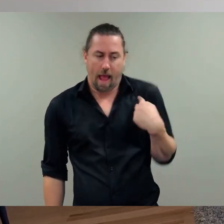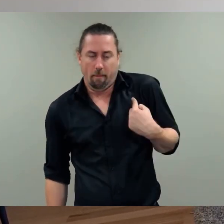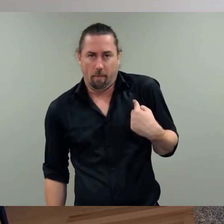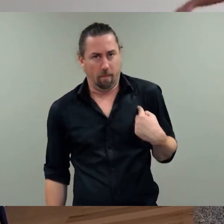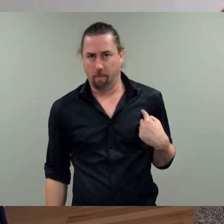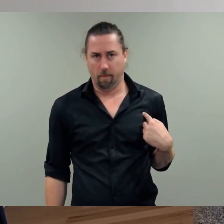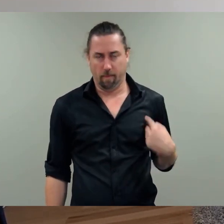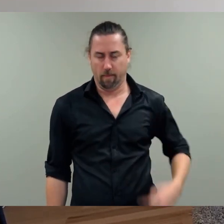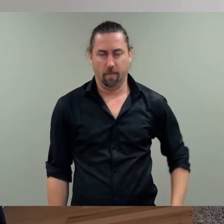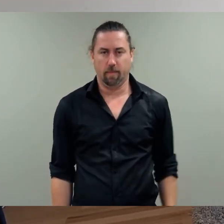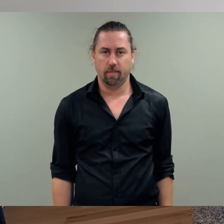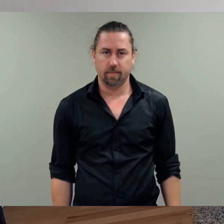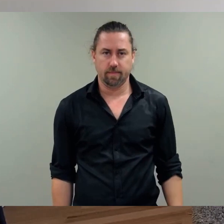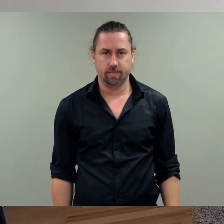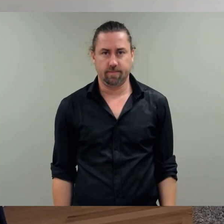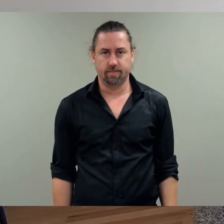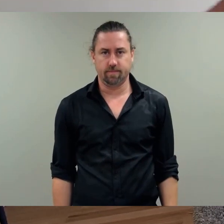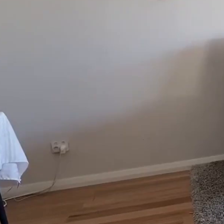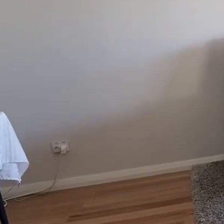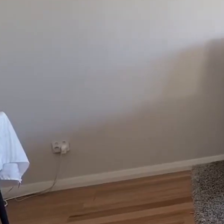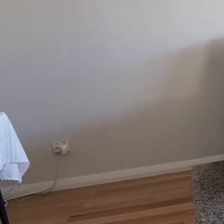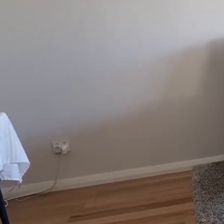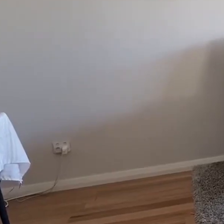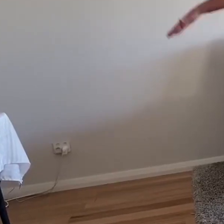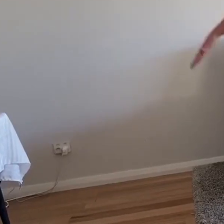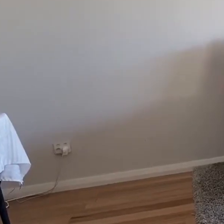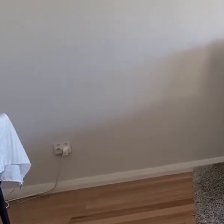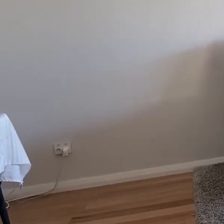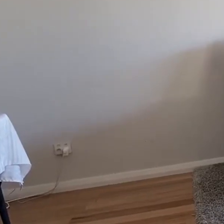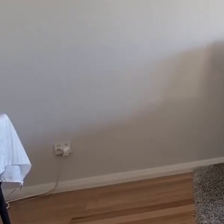side of our body and back in again.